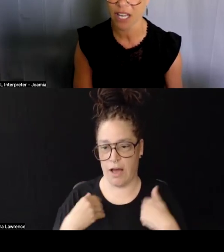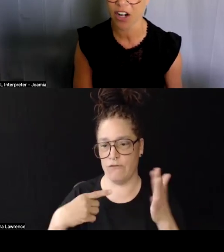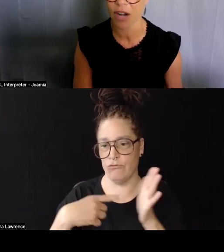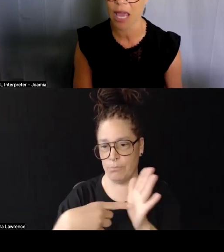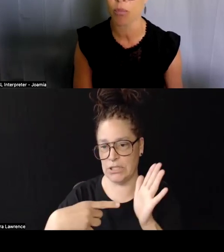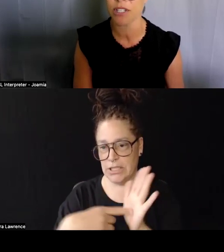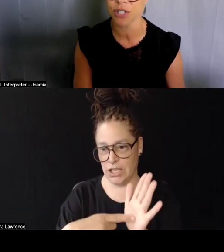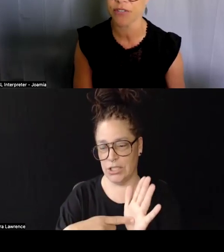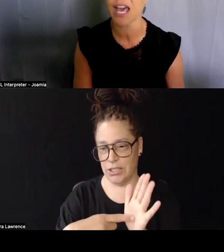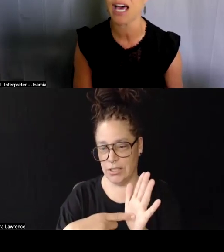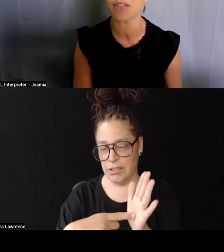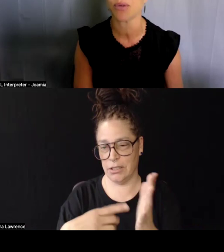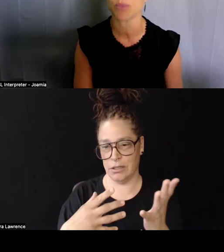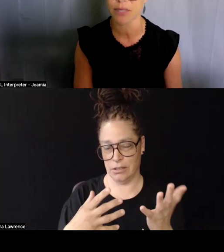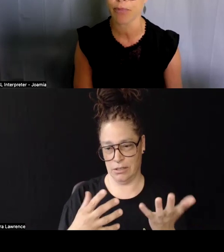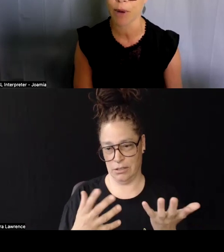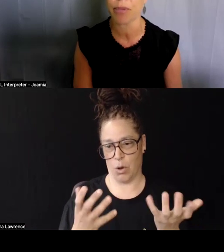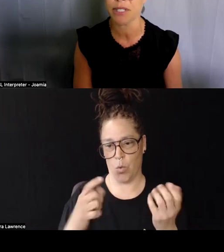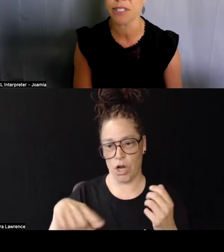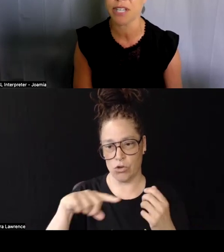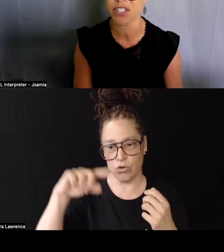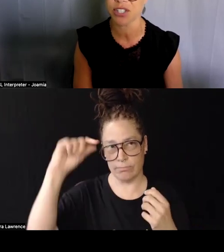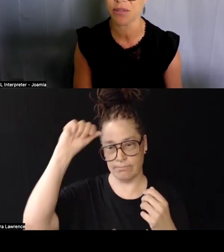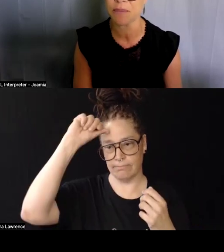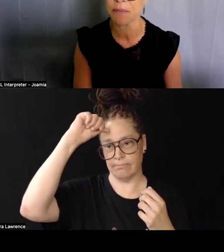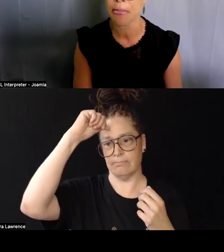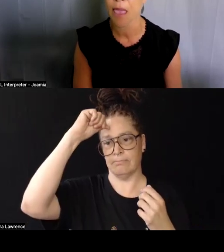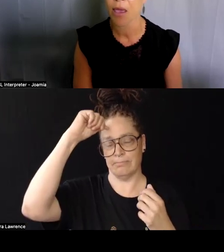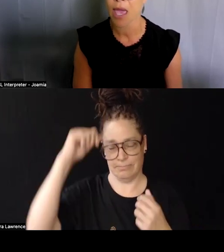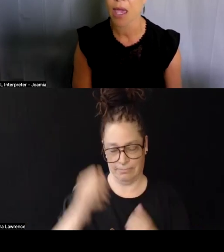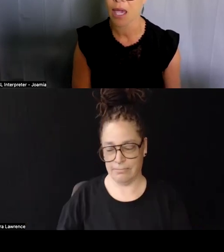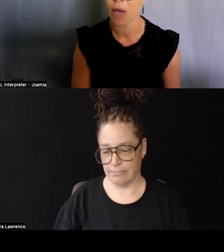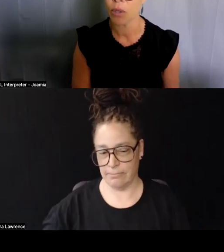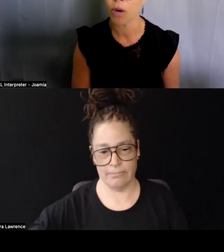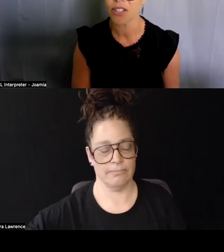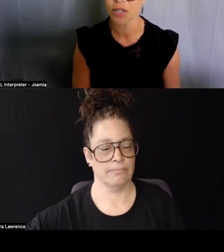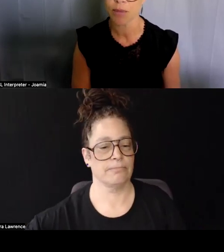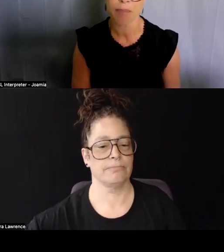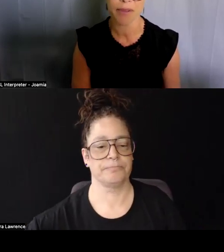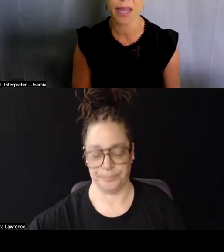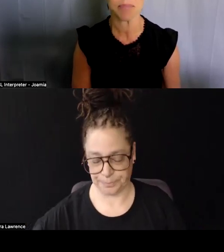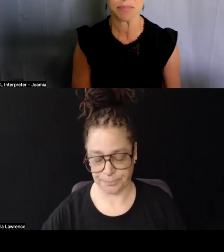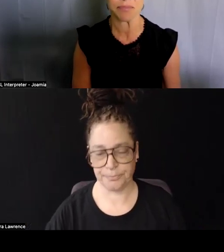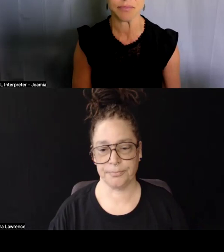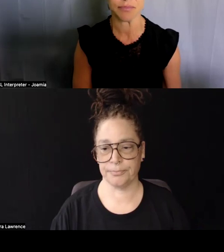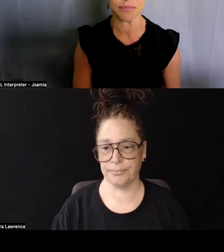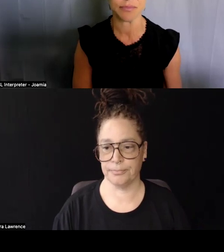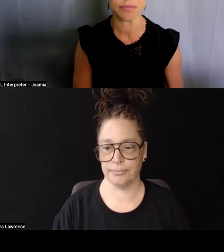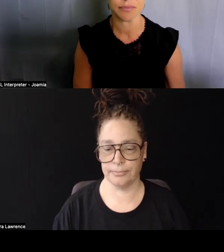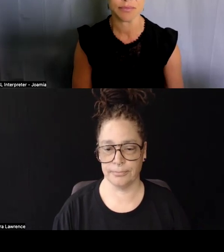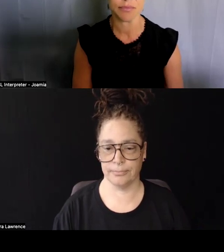are here and we deserve to have representation. And we want you to remember that.